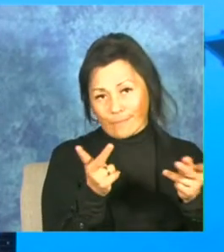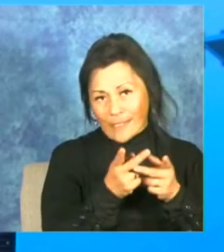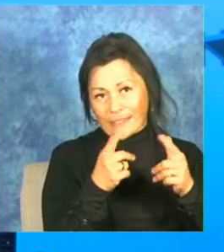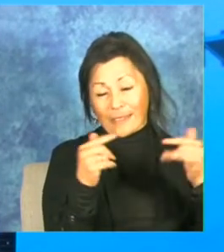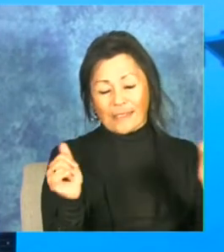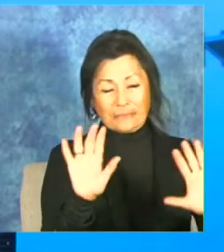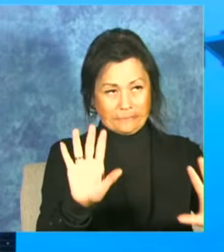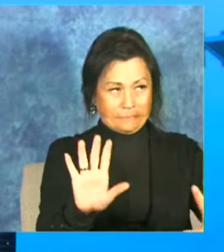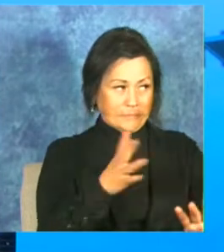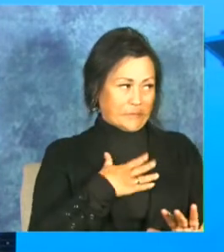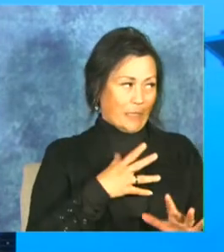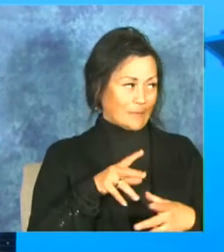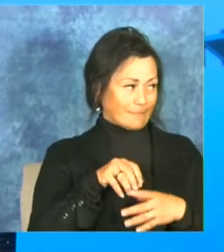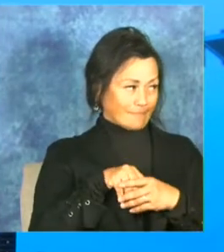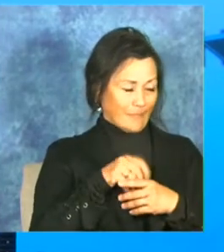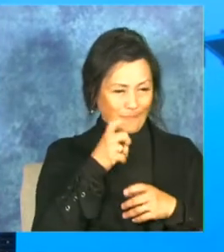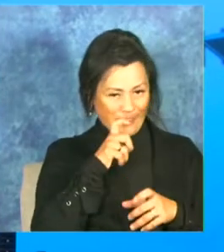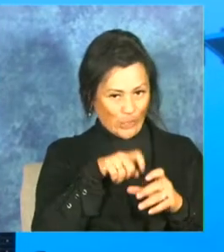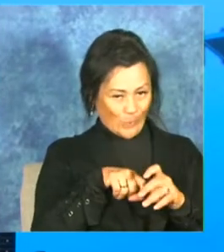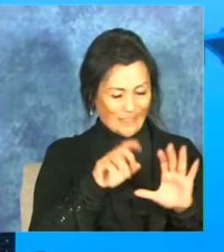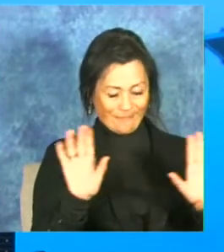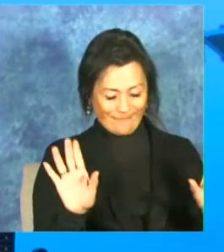Okay, that was meddling, so let's go on.